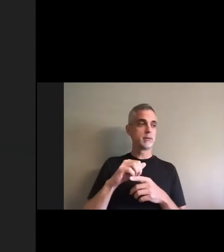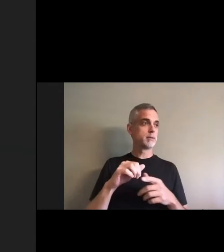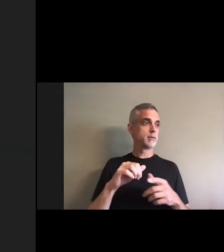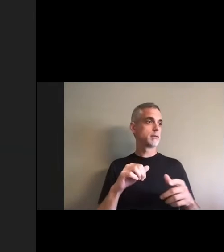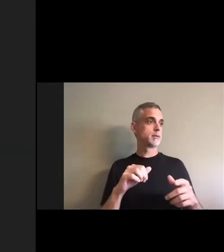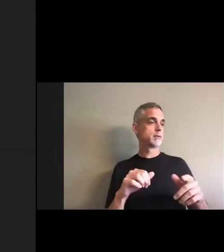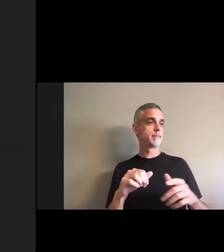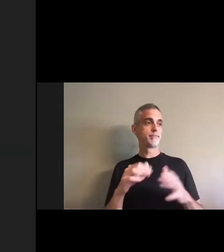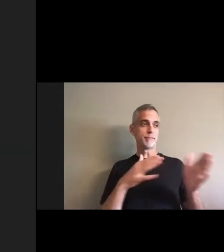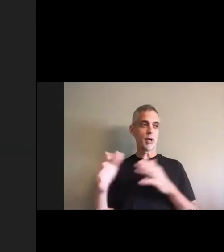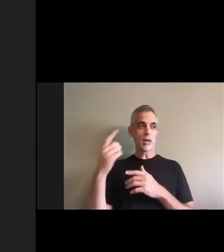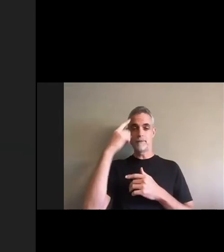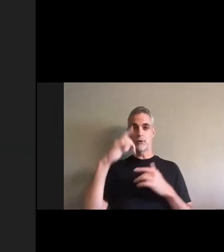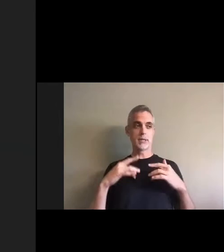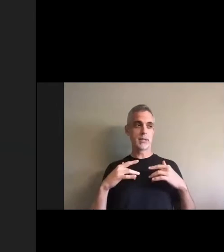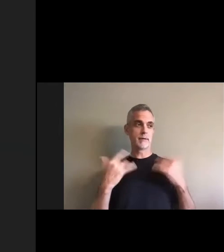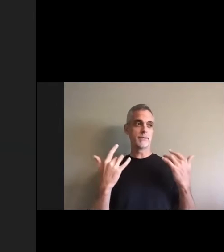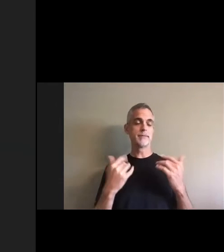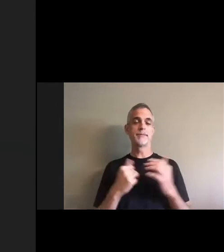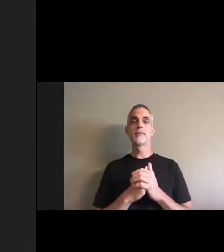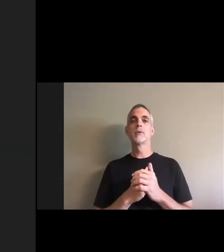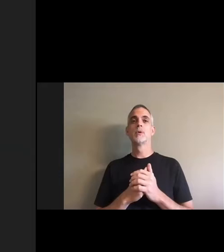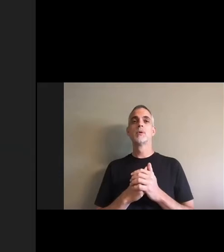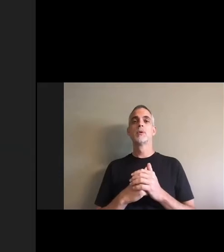best practices.